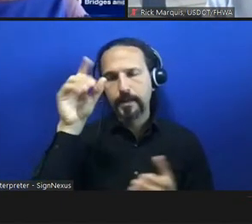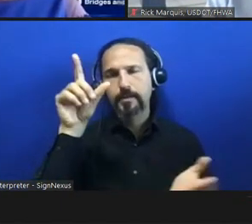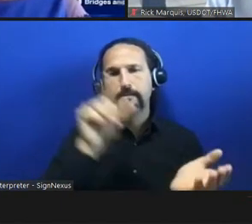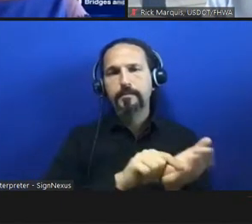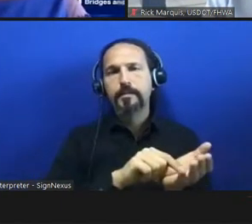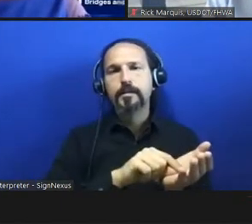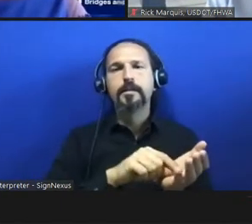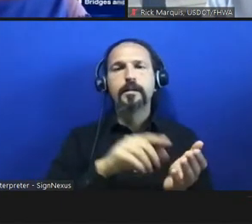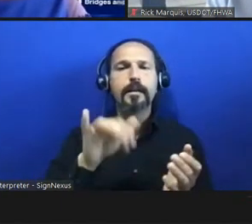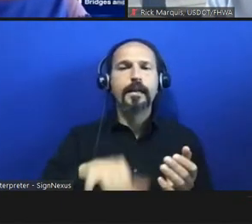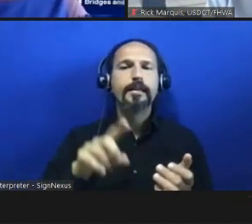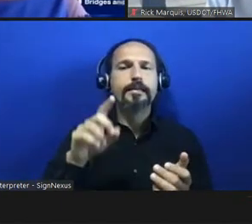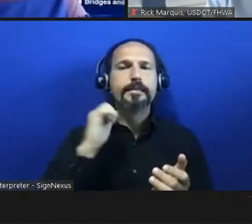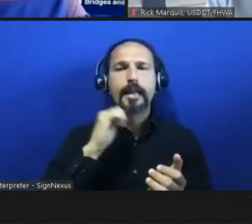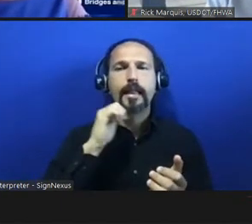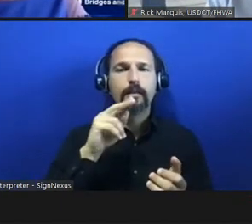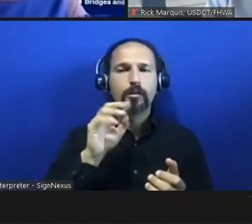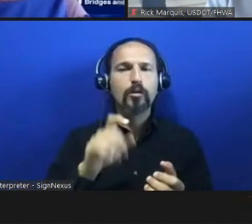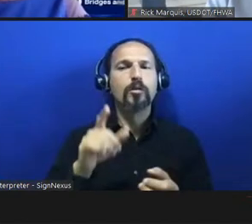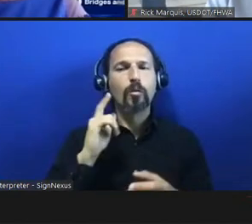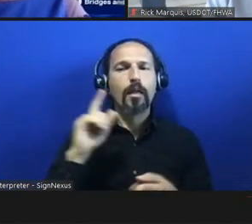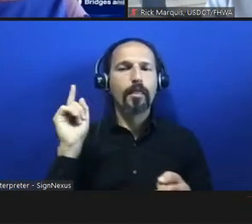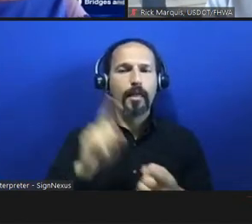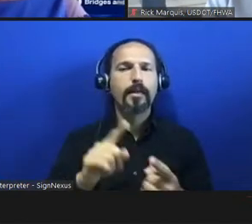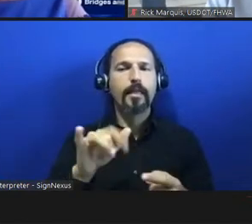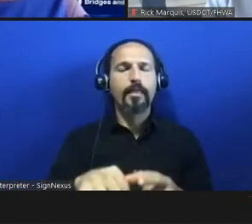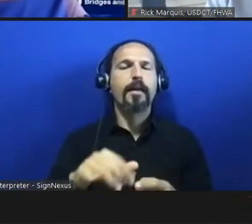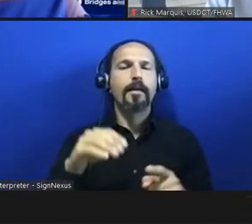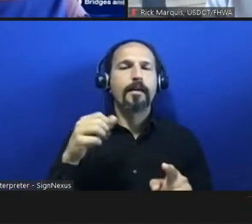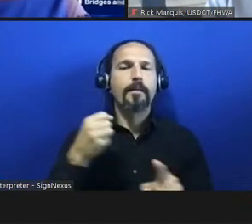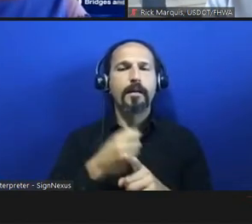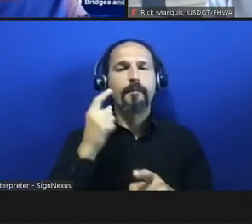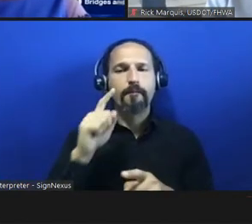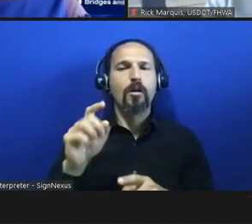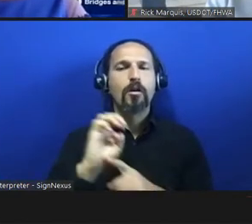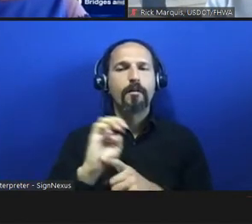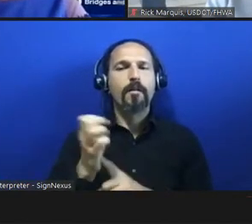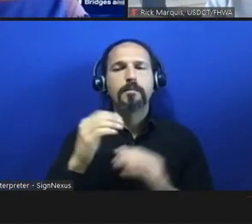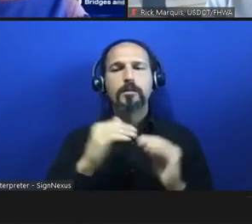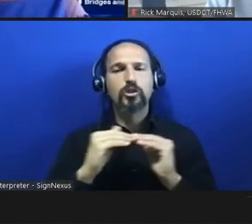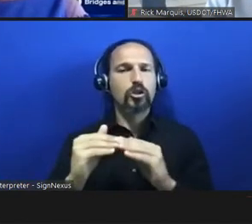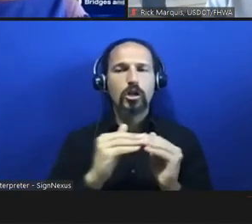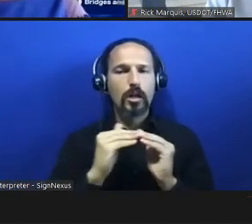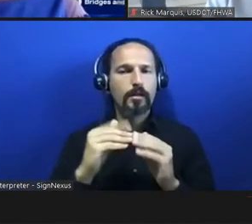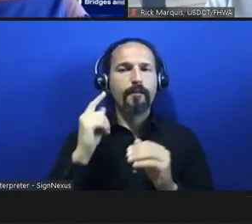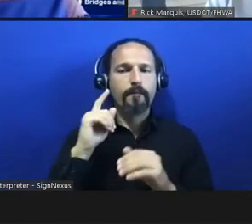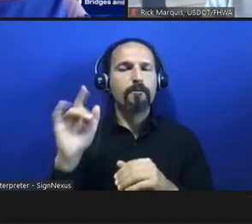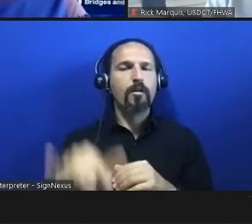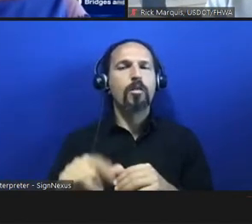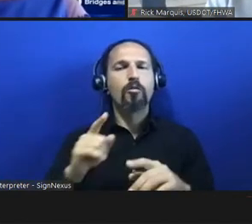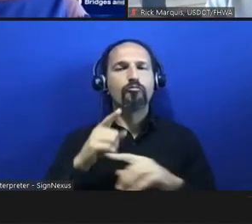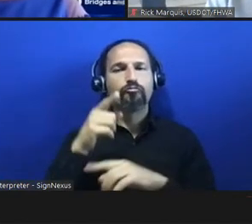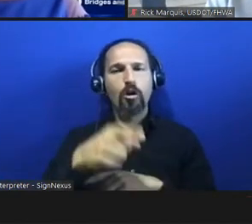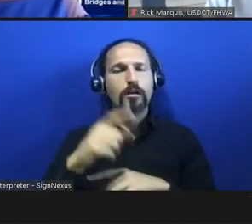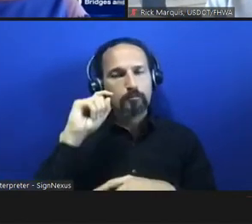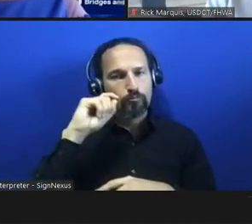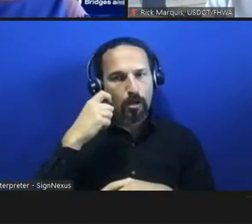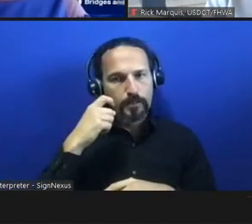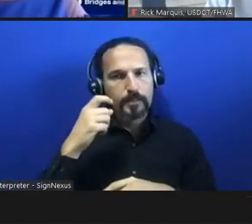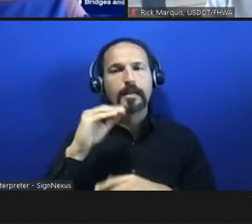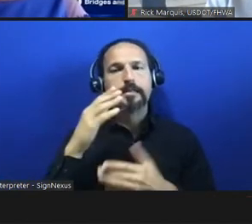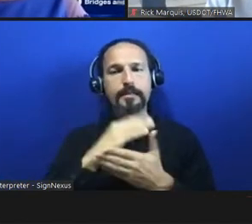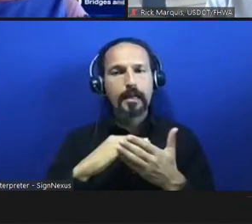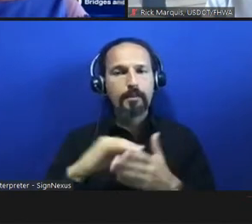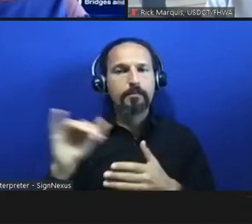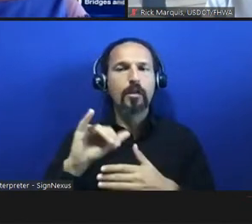I agree that we need to mitigate those impacts to environmental justice communities such as those along with Ross Bronx um and in some